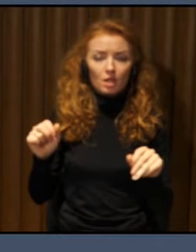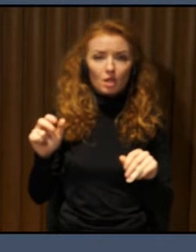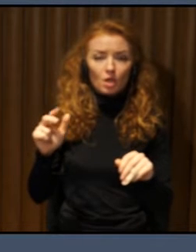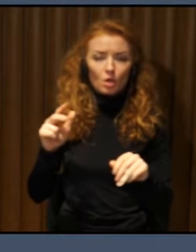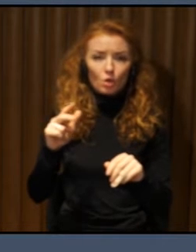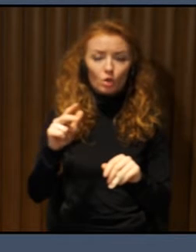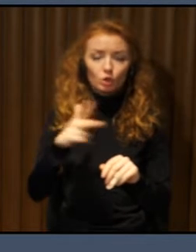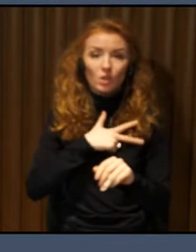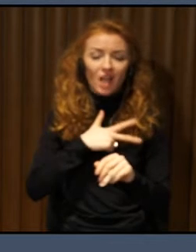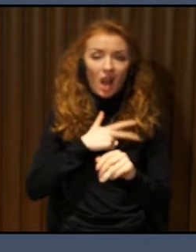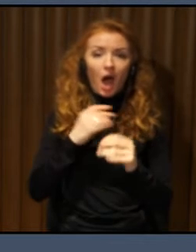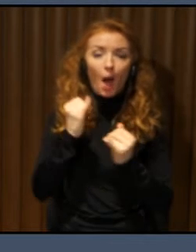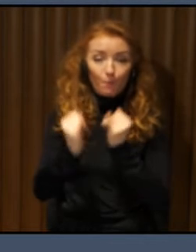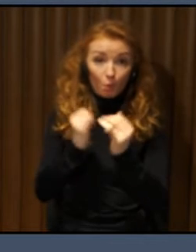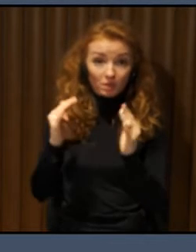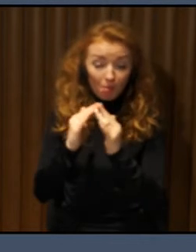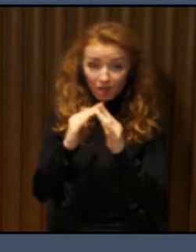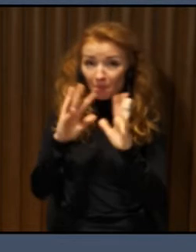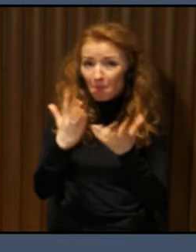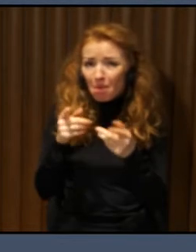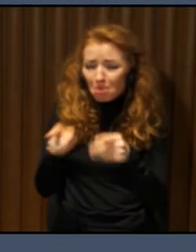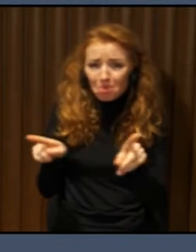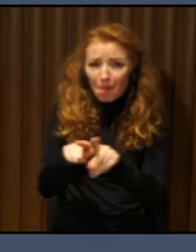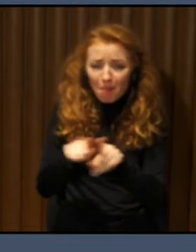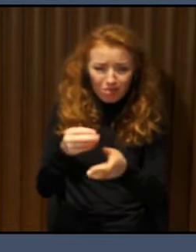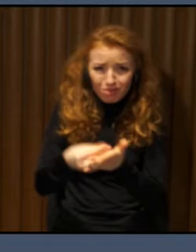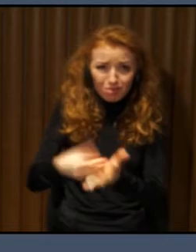that's what we've really tried to tackle with our technology.